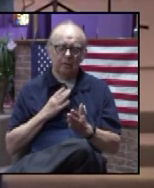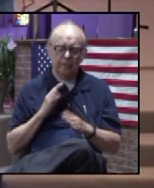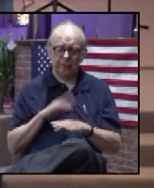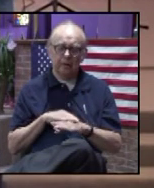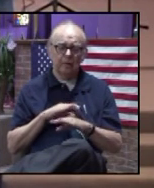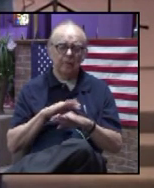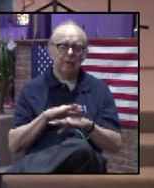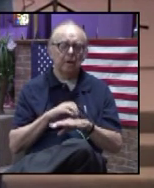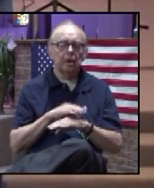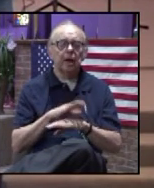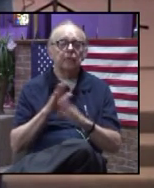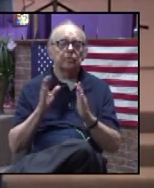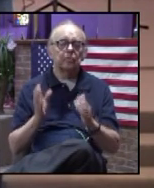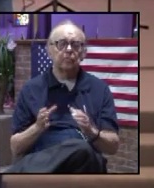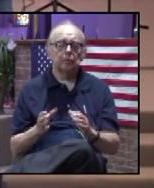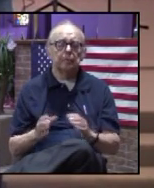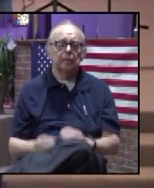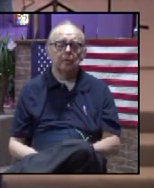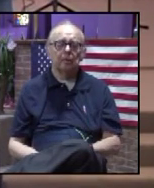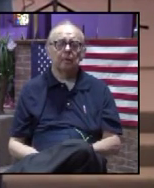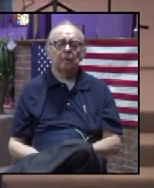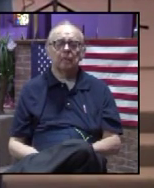council